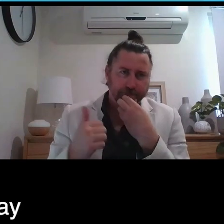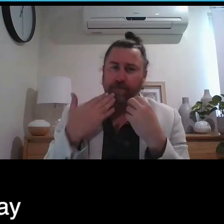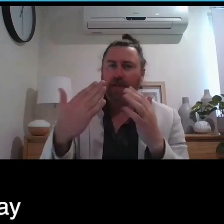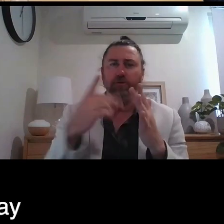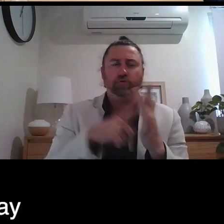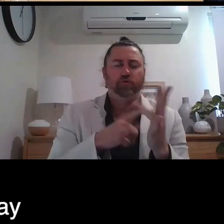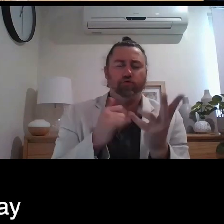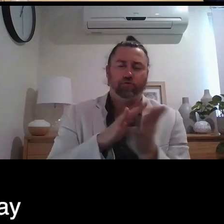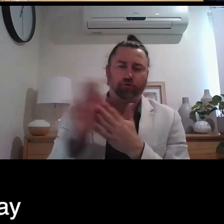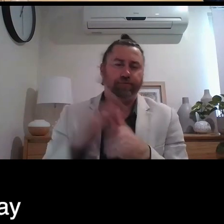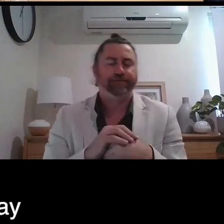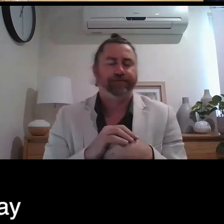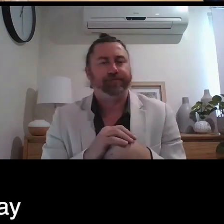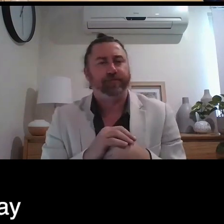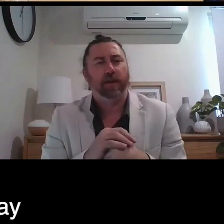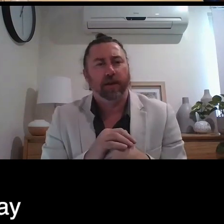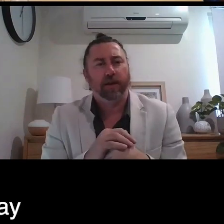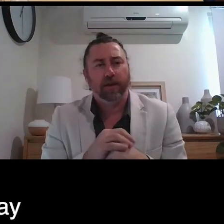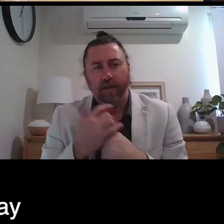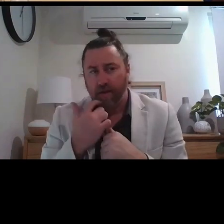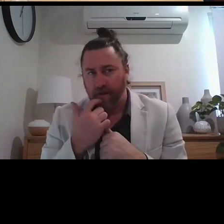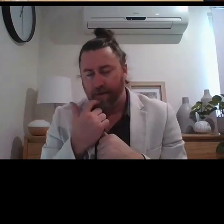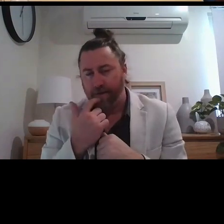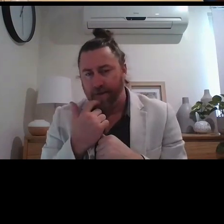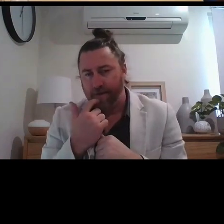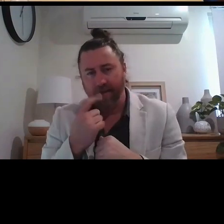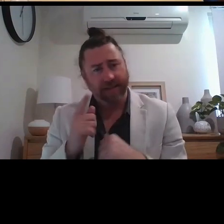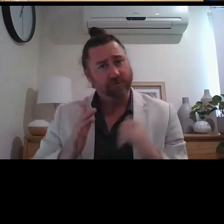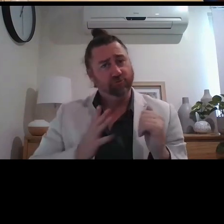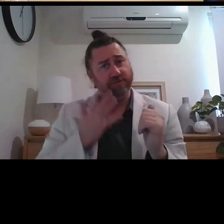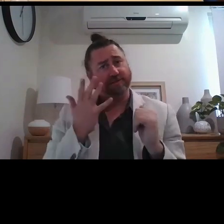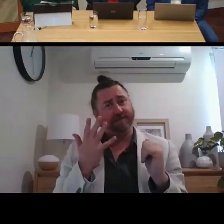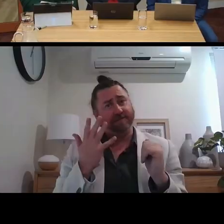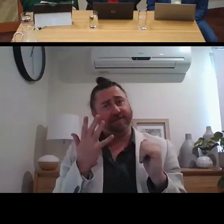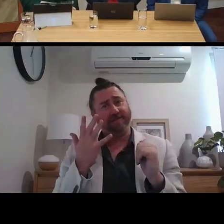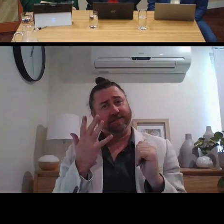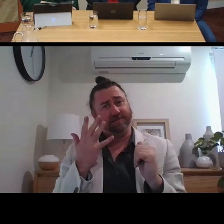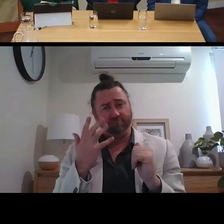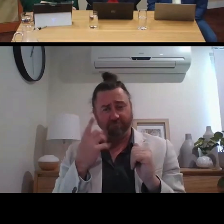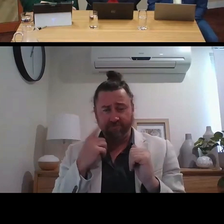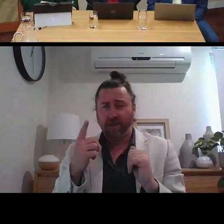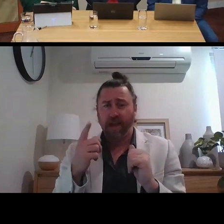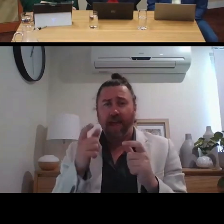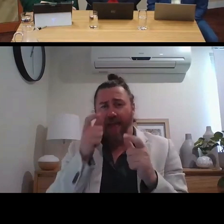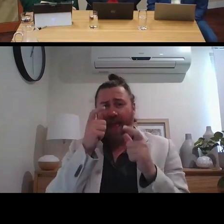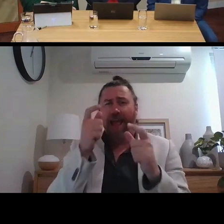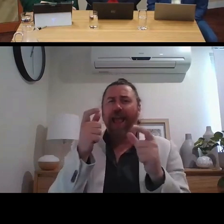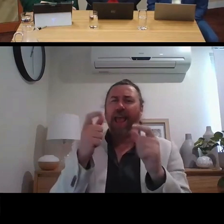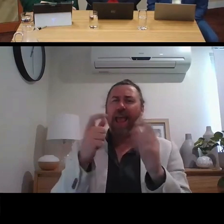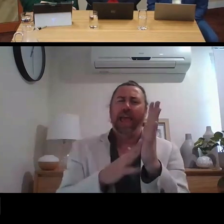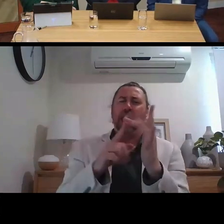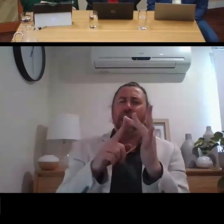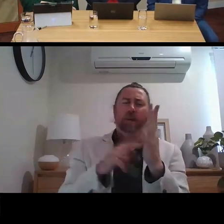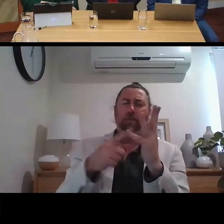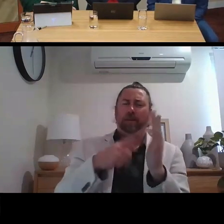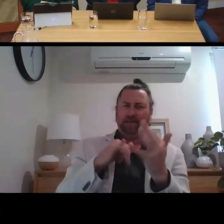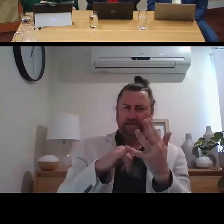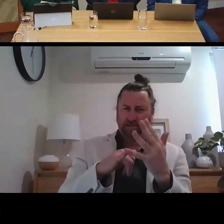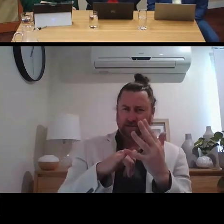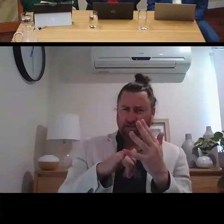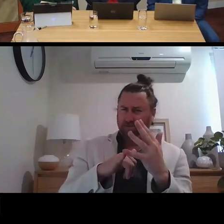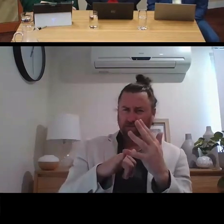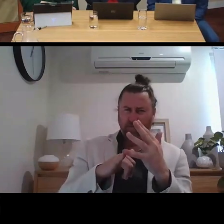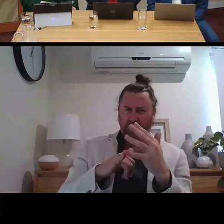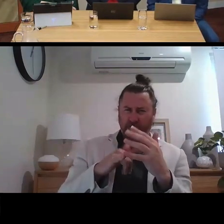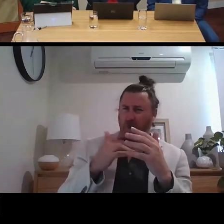Look, it's an interesting characterisation to say that the care minutes definition is narrow. I think I'd argue